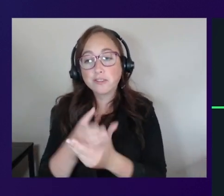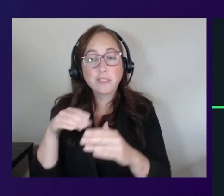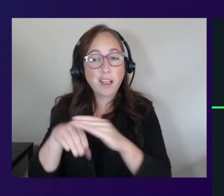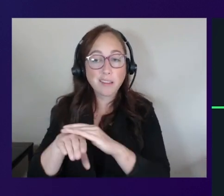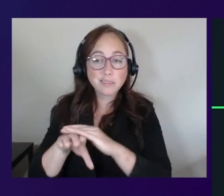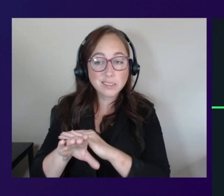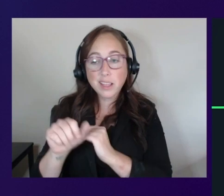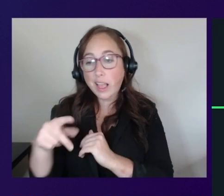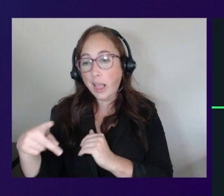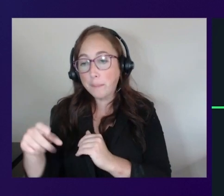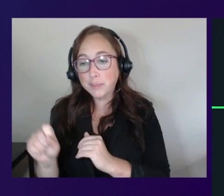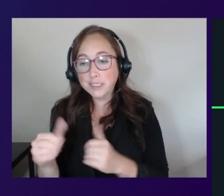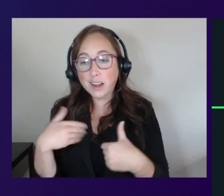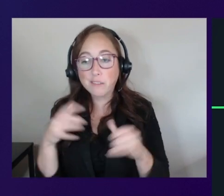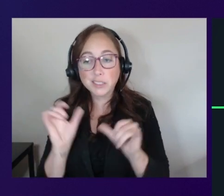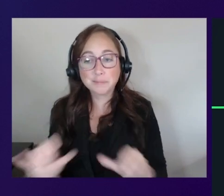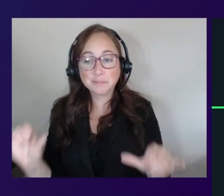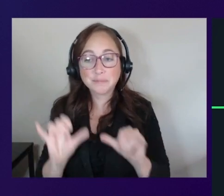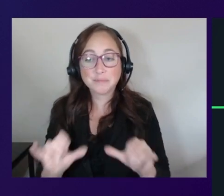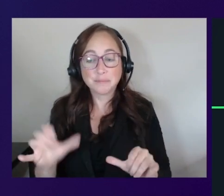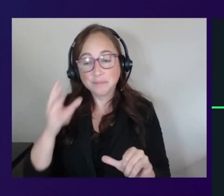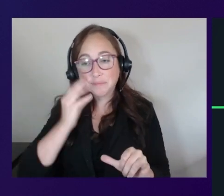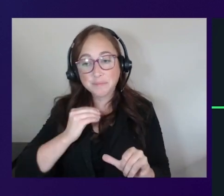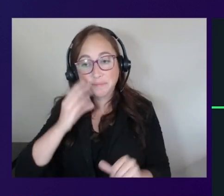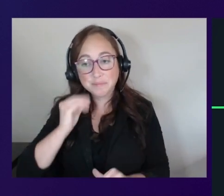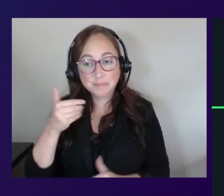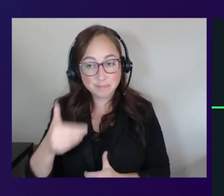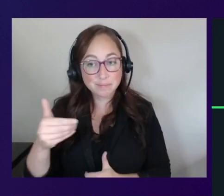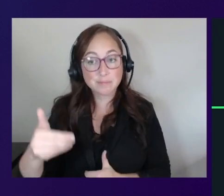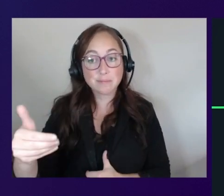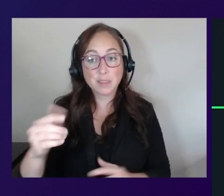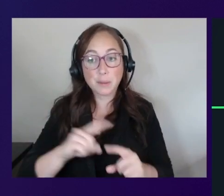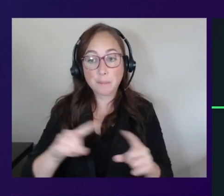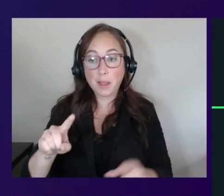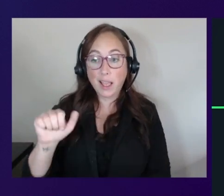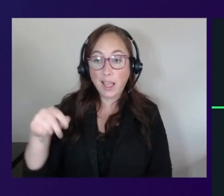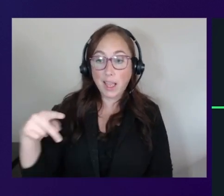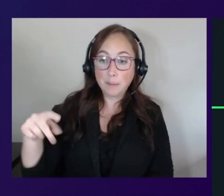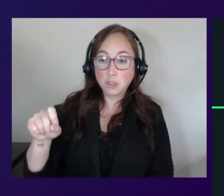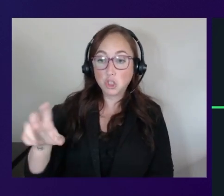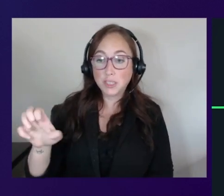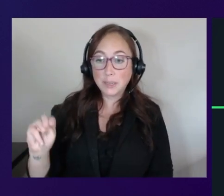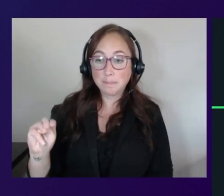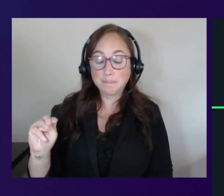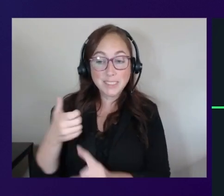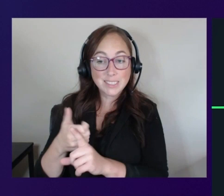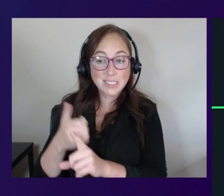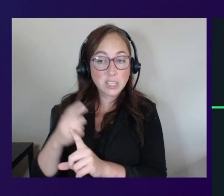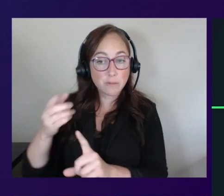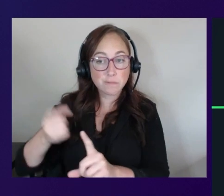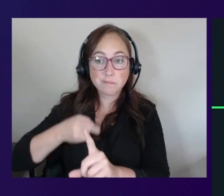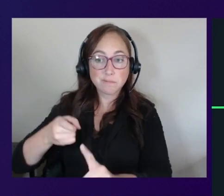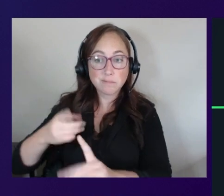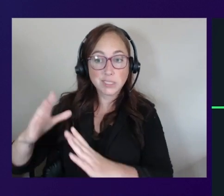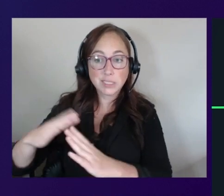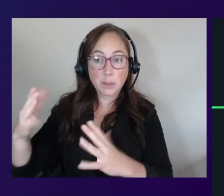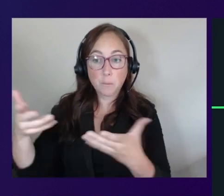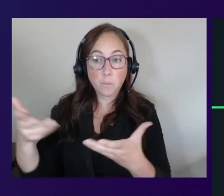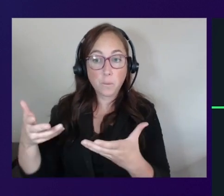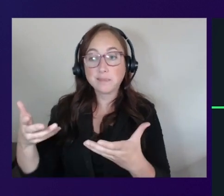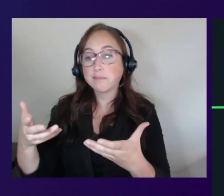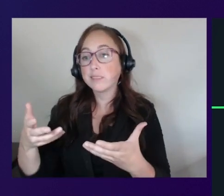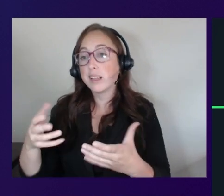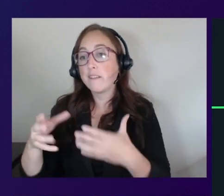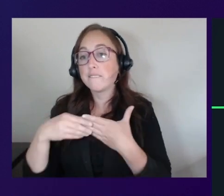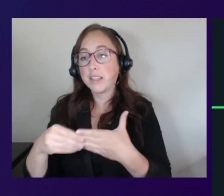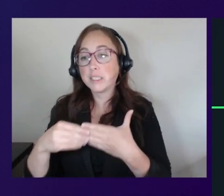have a consistent experience over time. But AppStream's real, you know, kind of superpower is its flexibility around management,